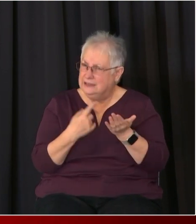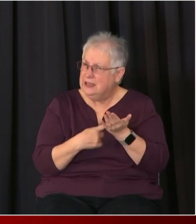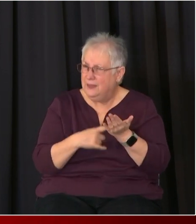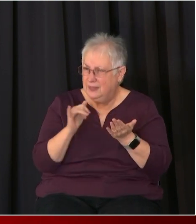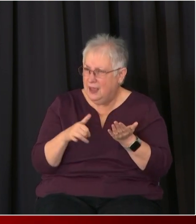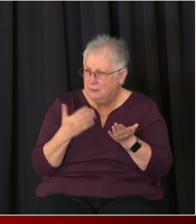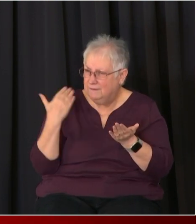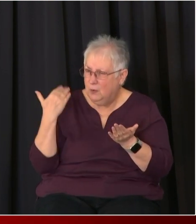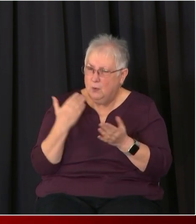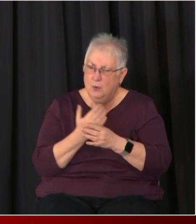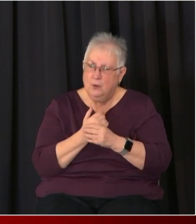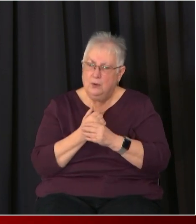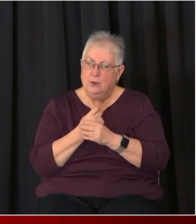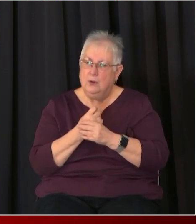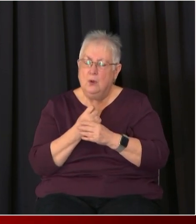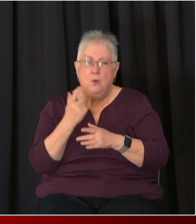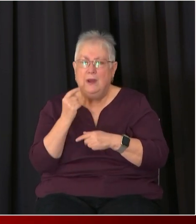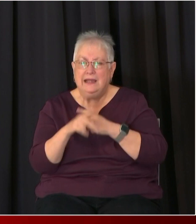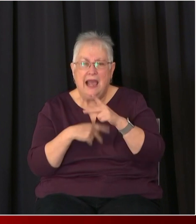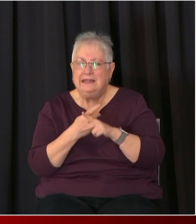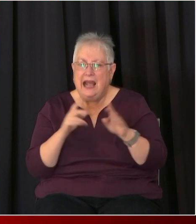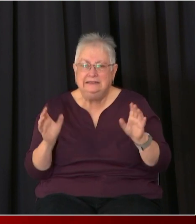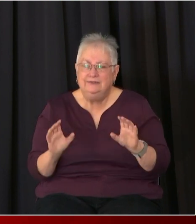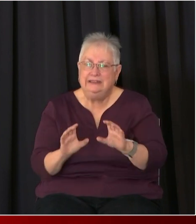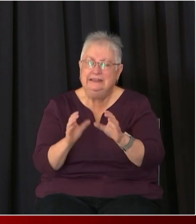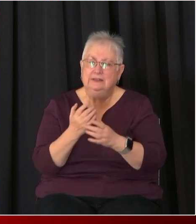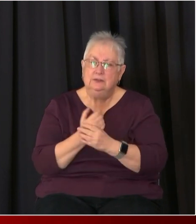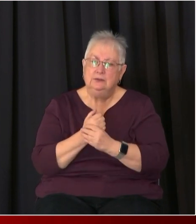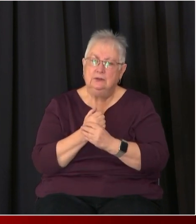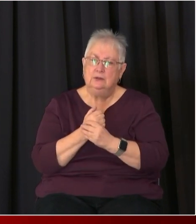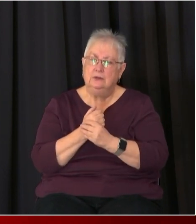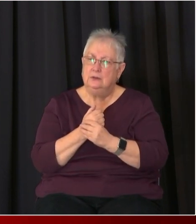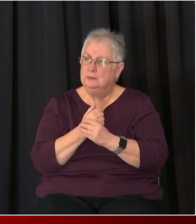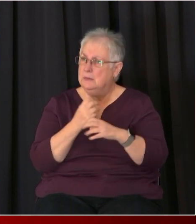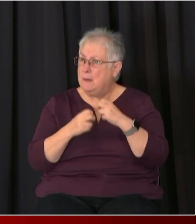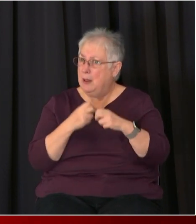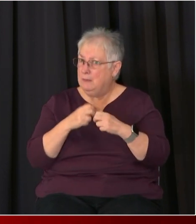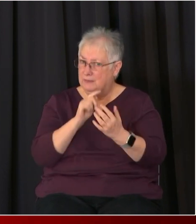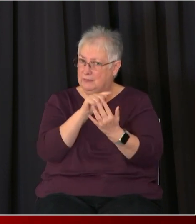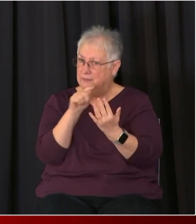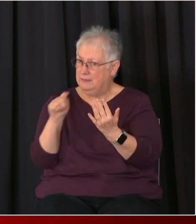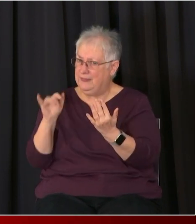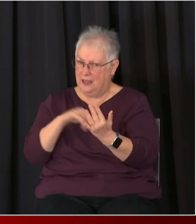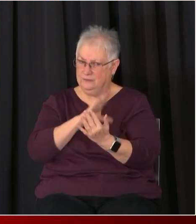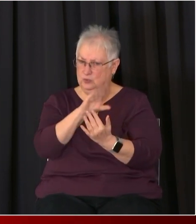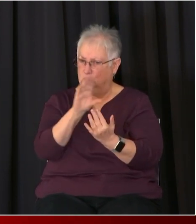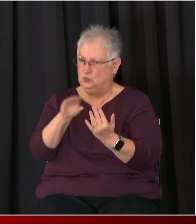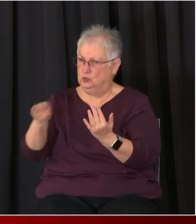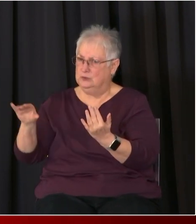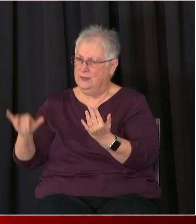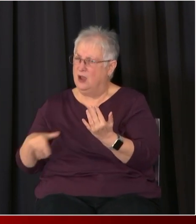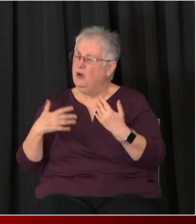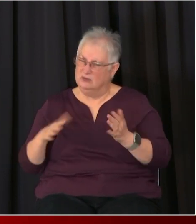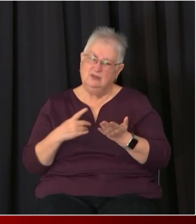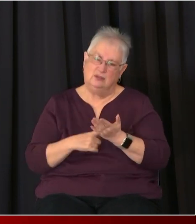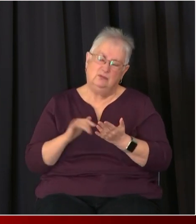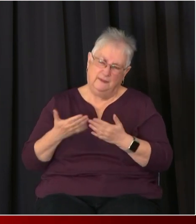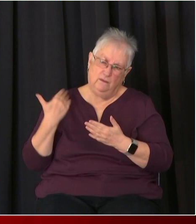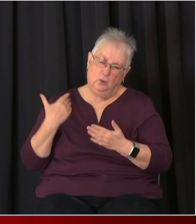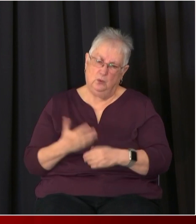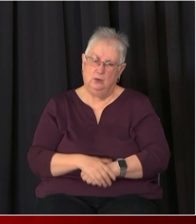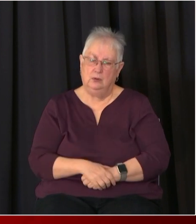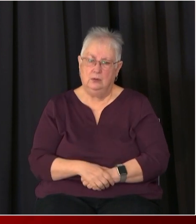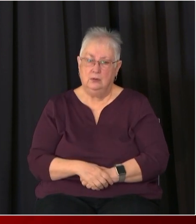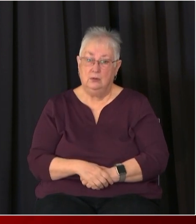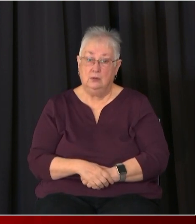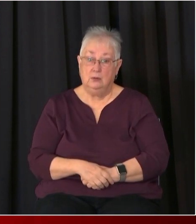those activities in previous meetings and in this order. And so what we know is